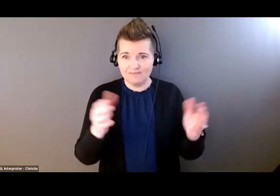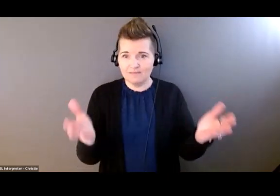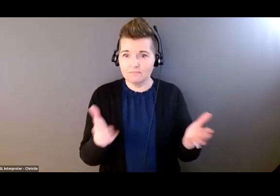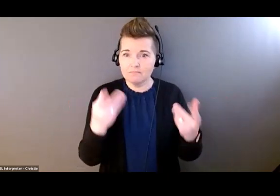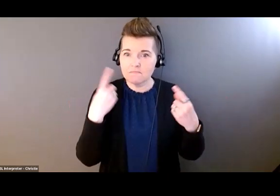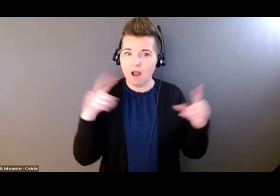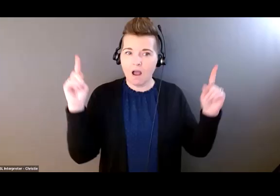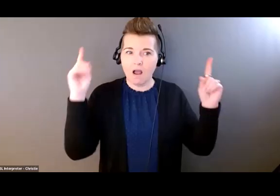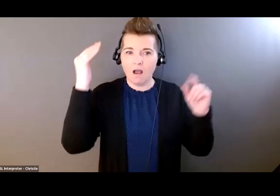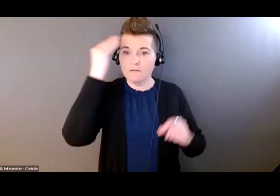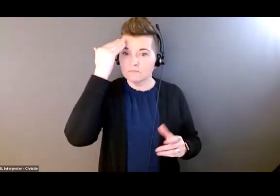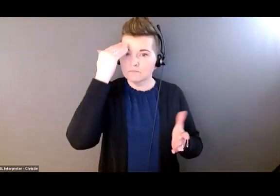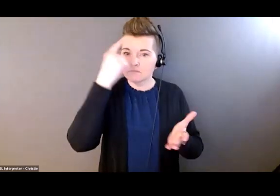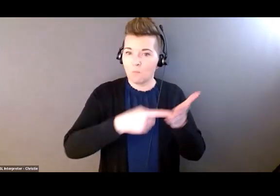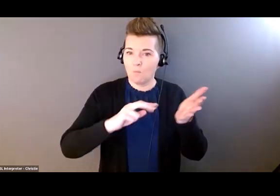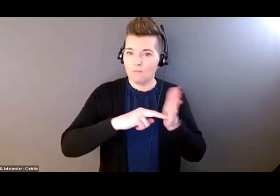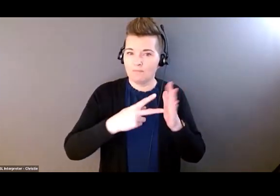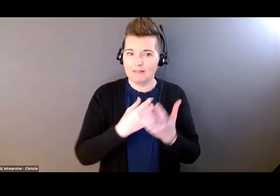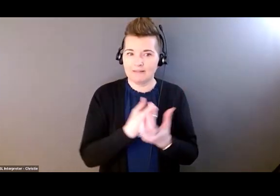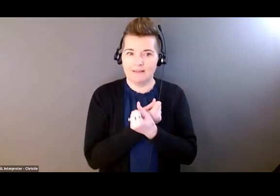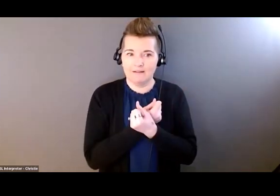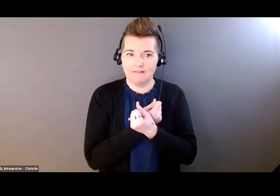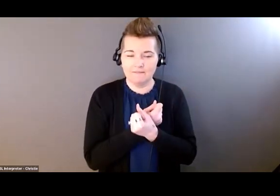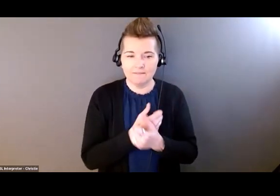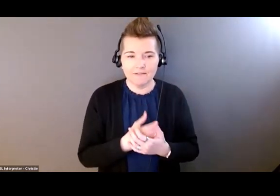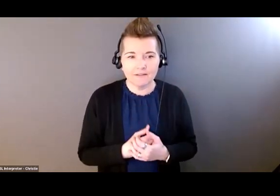and they finally feel what love is.